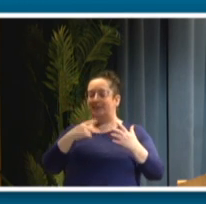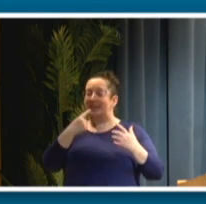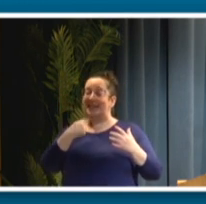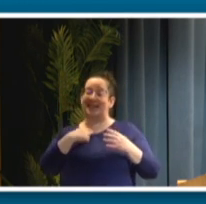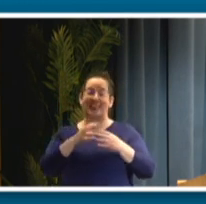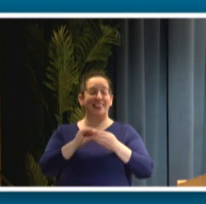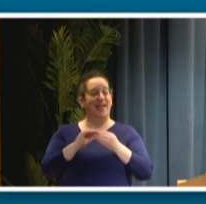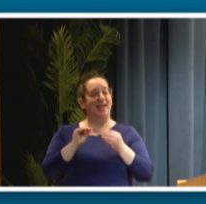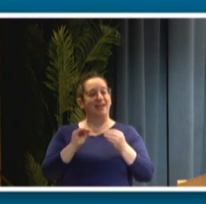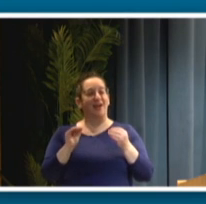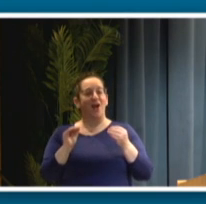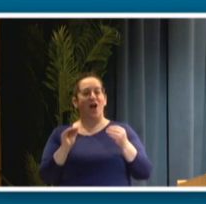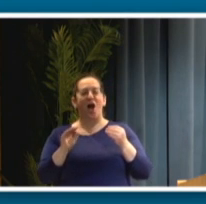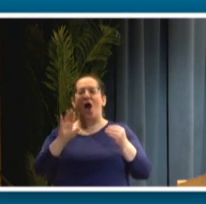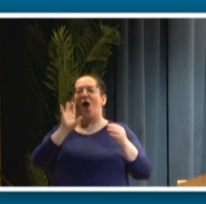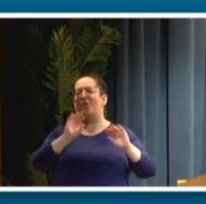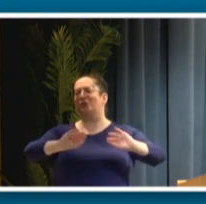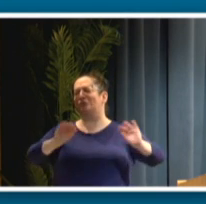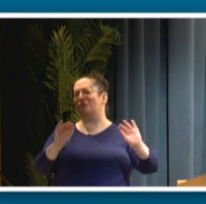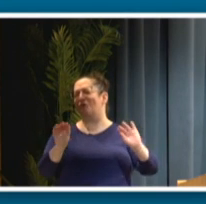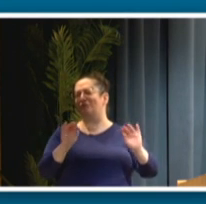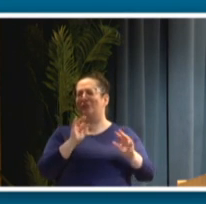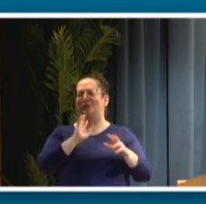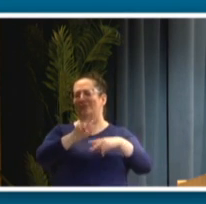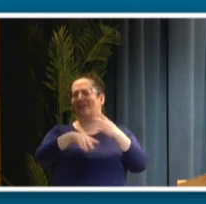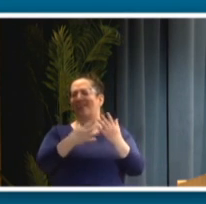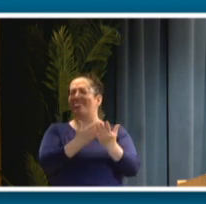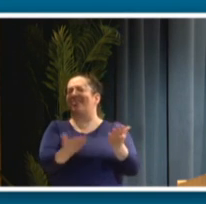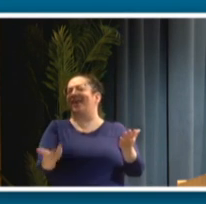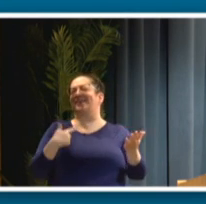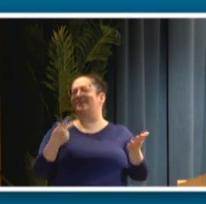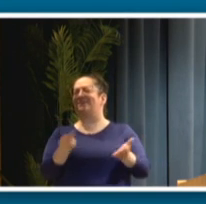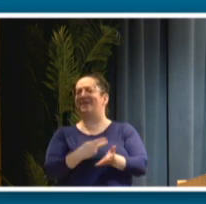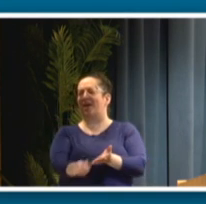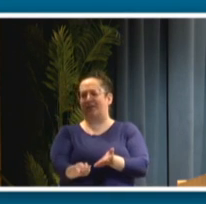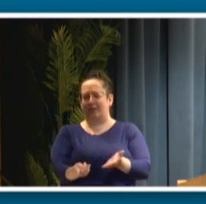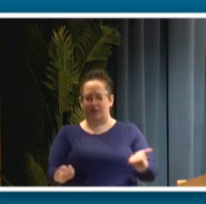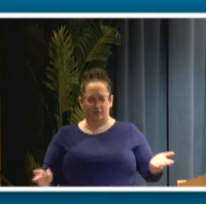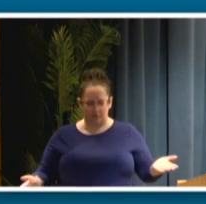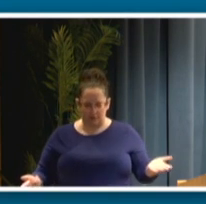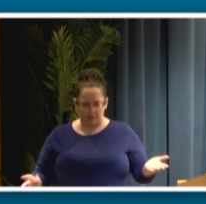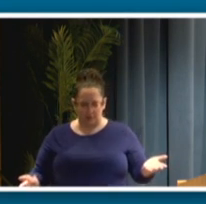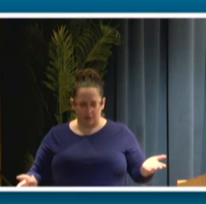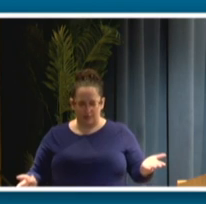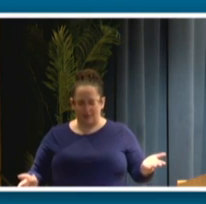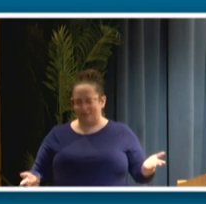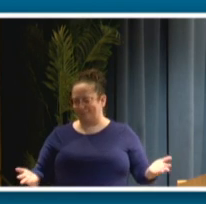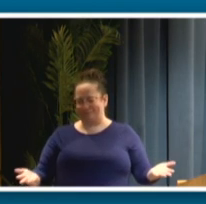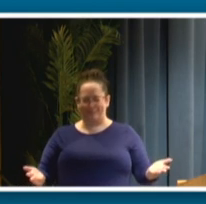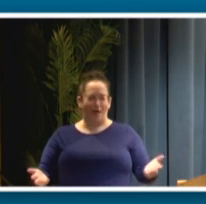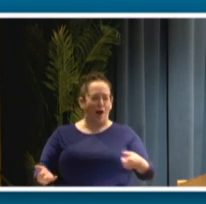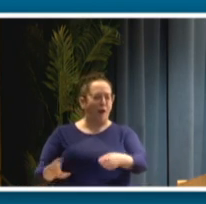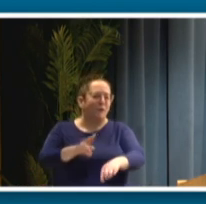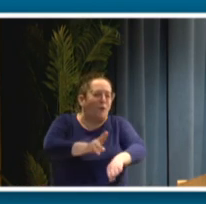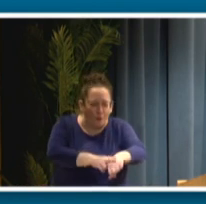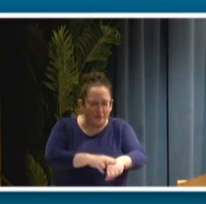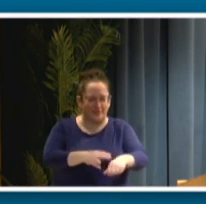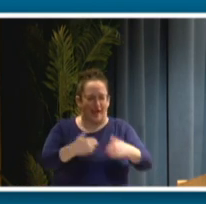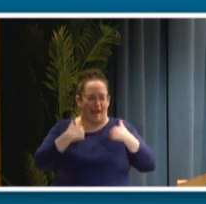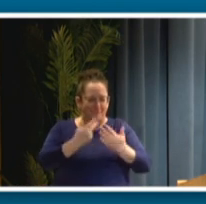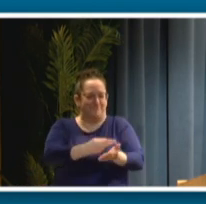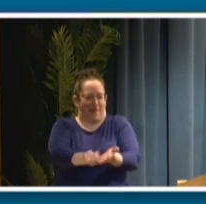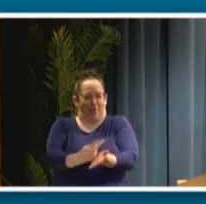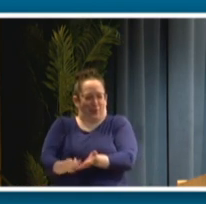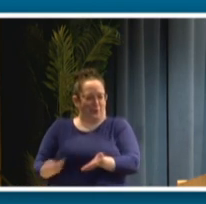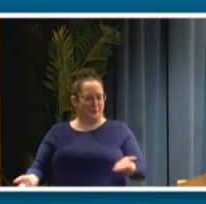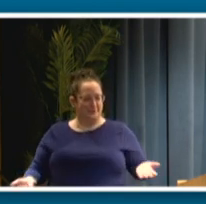no, there's no such thing as failure. Sure, there is. Right? Don't you hate those people that are like, oh no, I don't have any regrets? Of